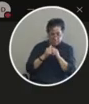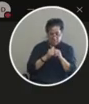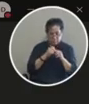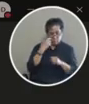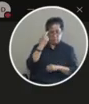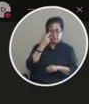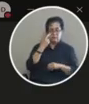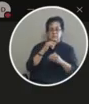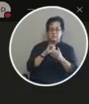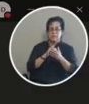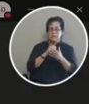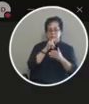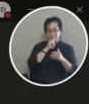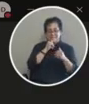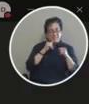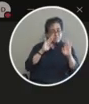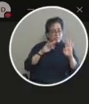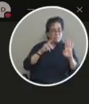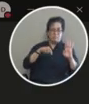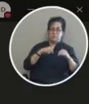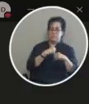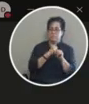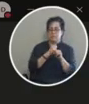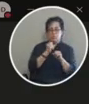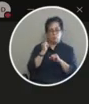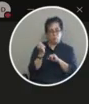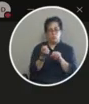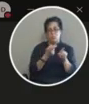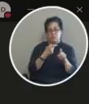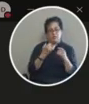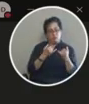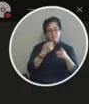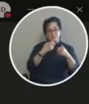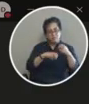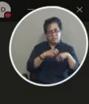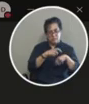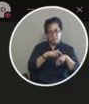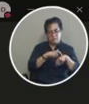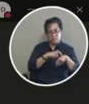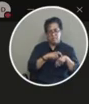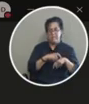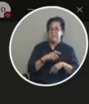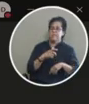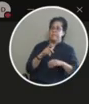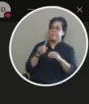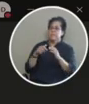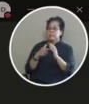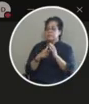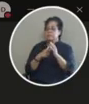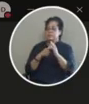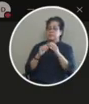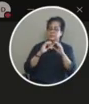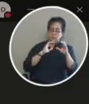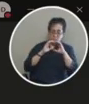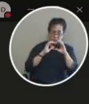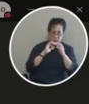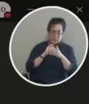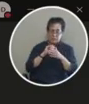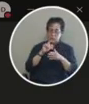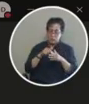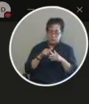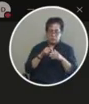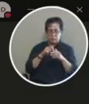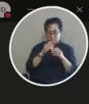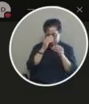that sacrifices must be made by everyone in these difficult times. This is the communication that should be